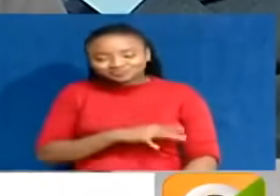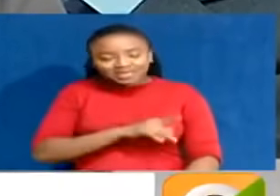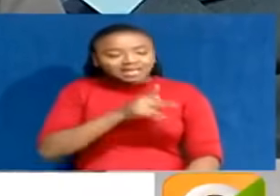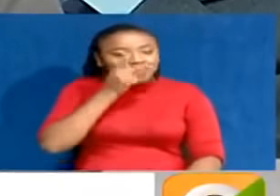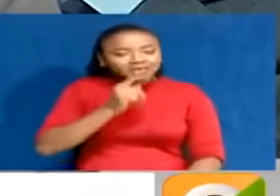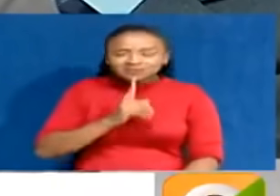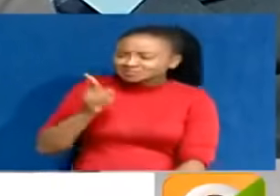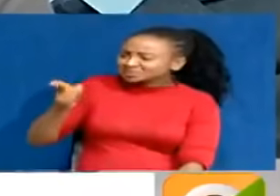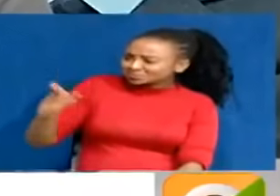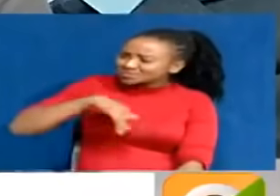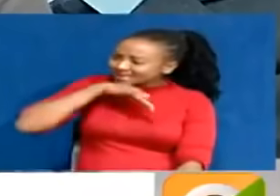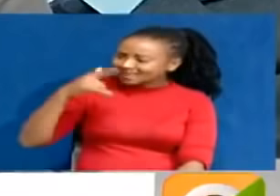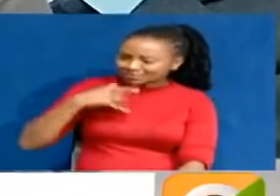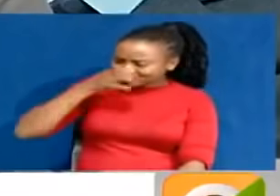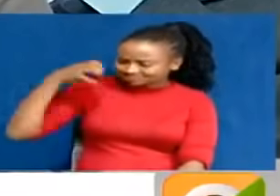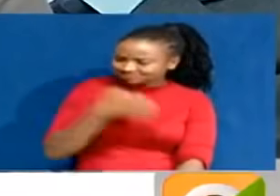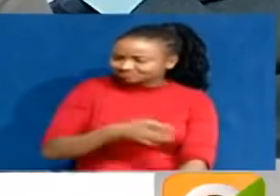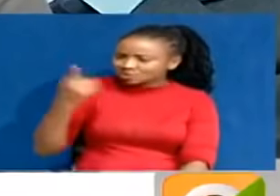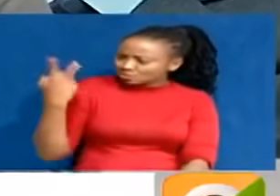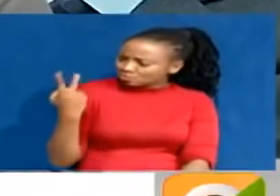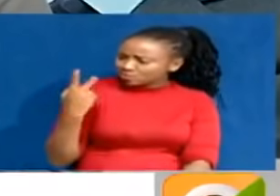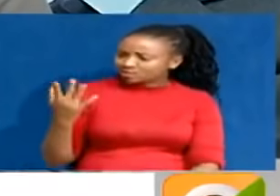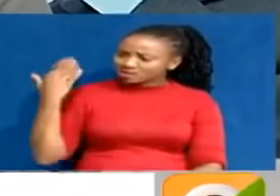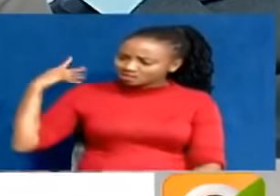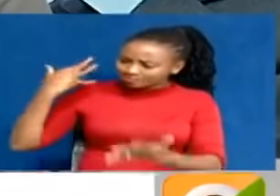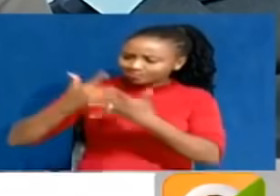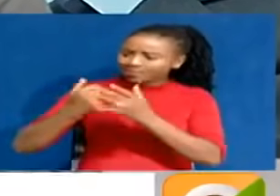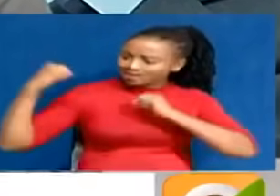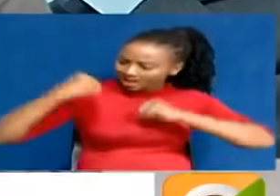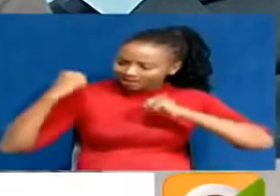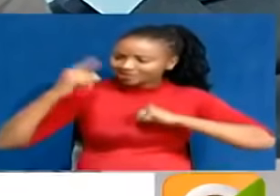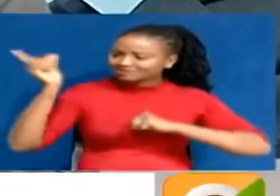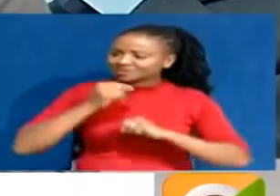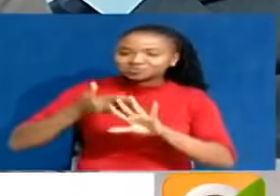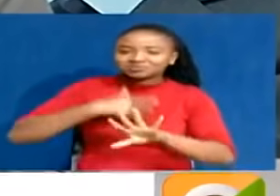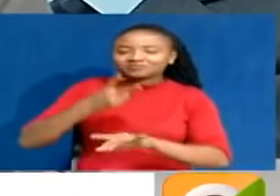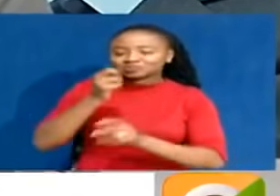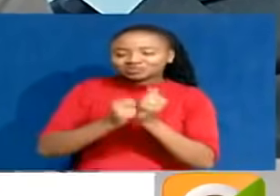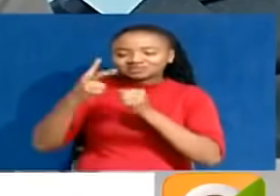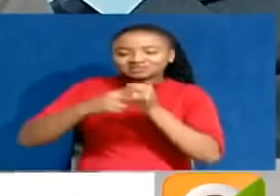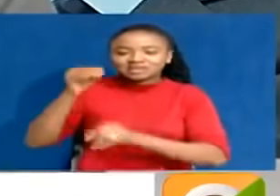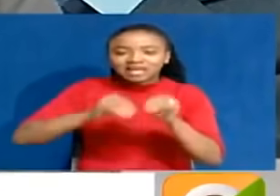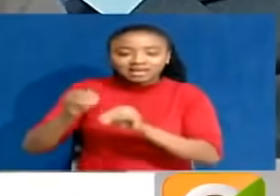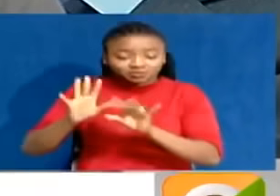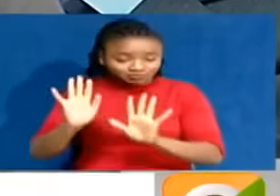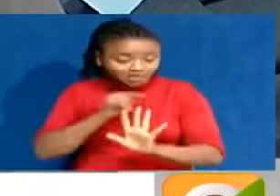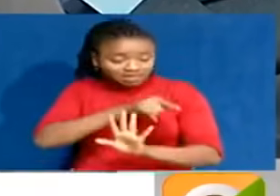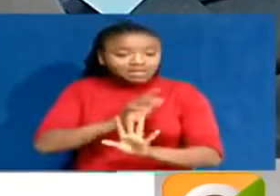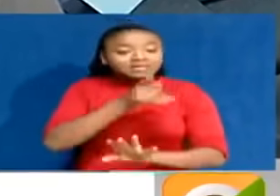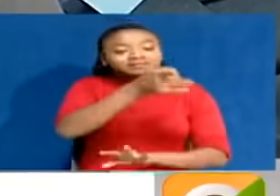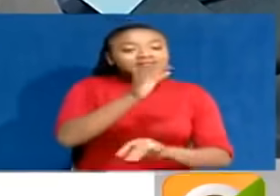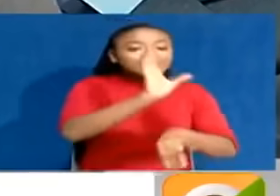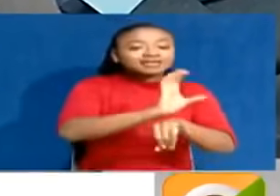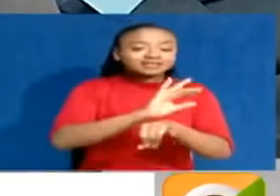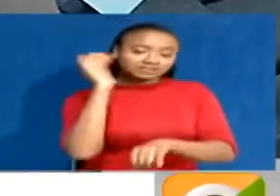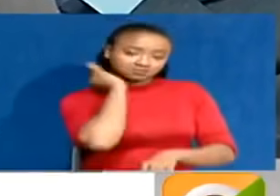counterpart of failing to honor the coalition agreement they signed prior to the 2017 elections. Now, Kalonzo, who spoke during a church